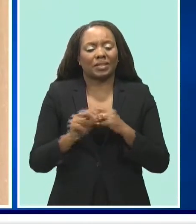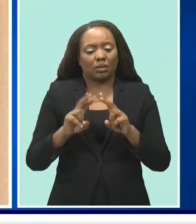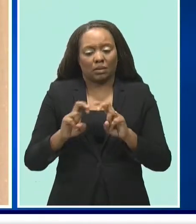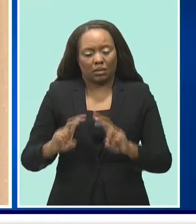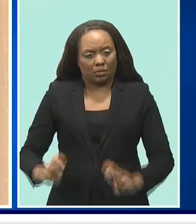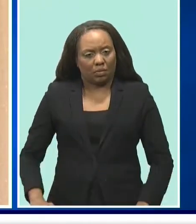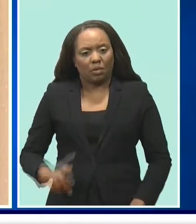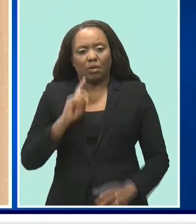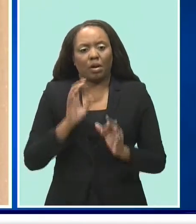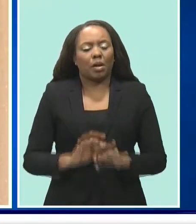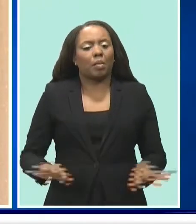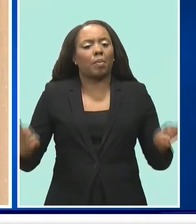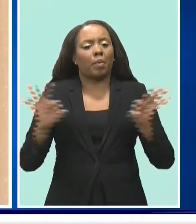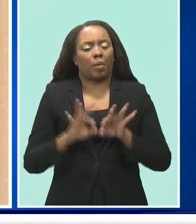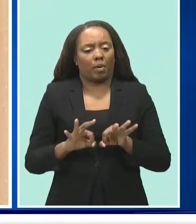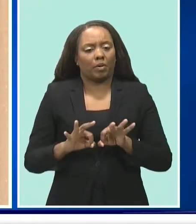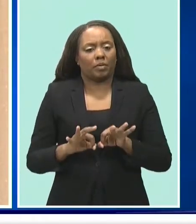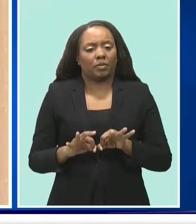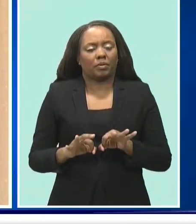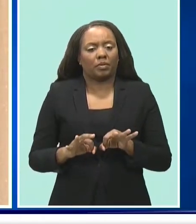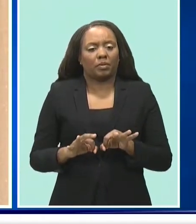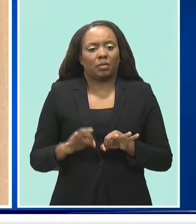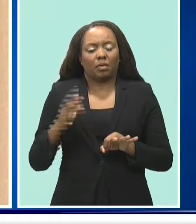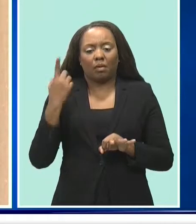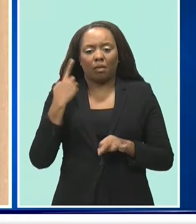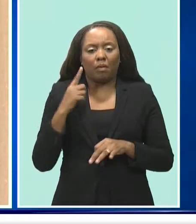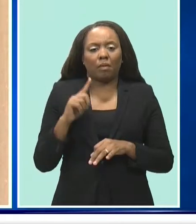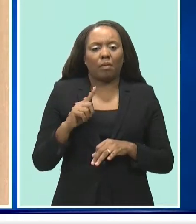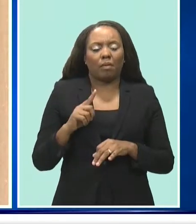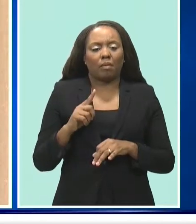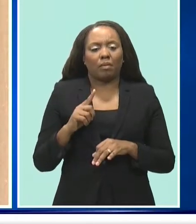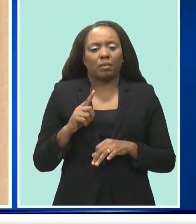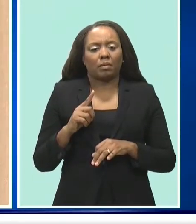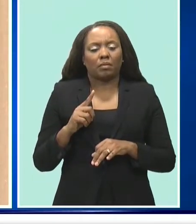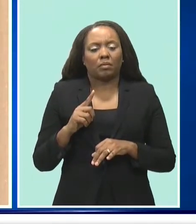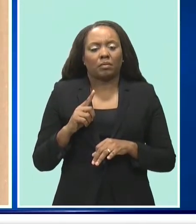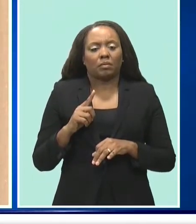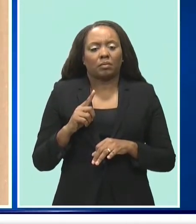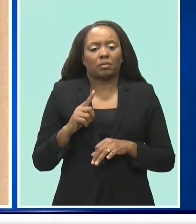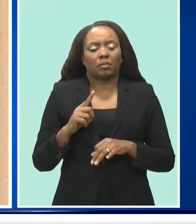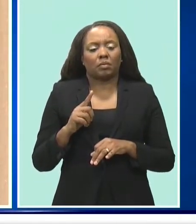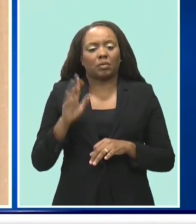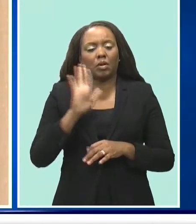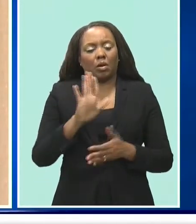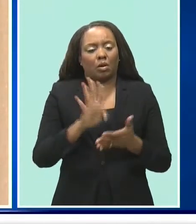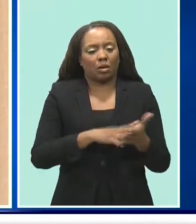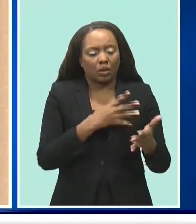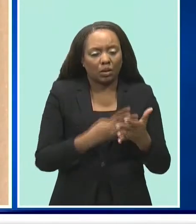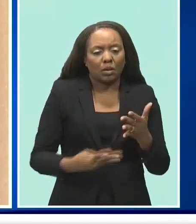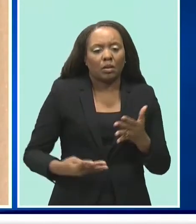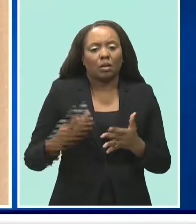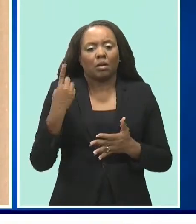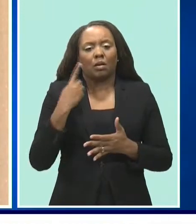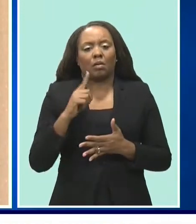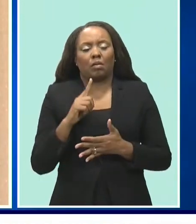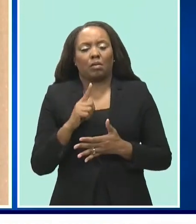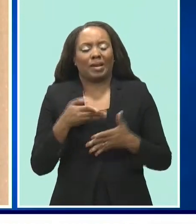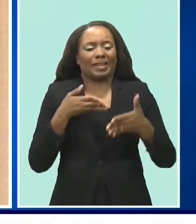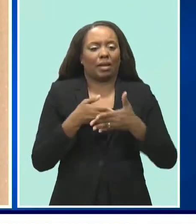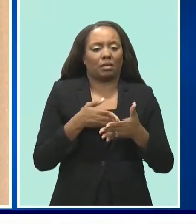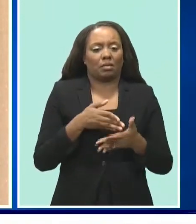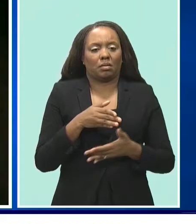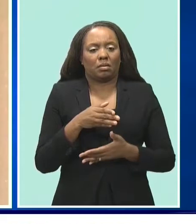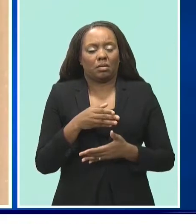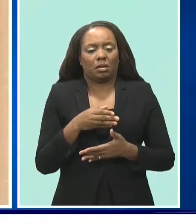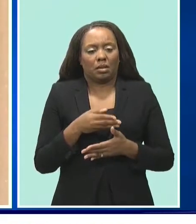tool in mapping or shaping your anti-money laundering and counter-terrorist financing programs within